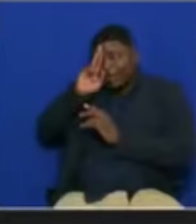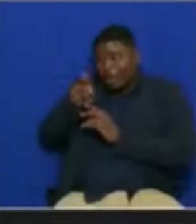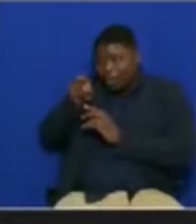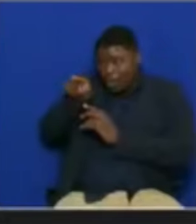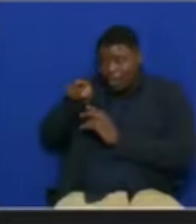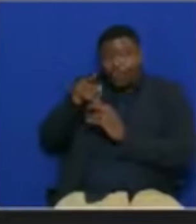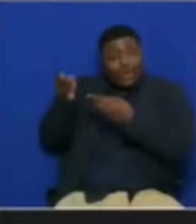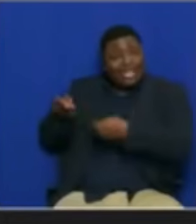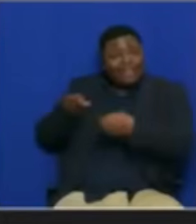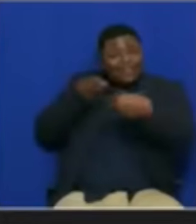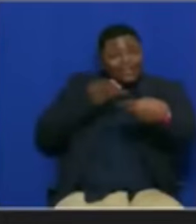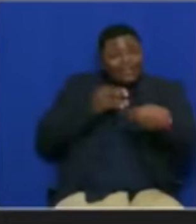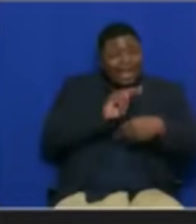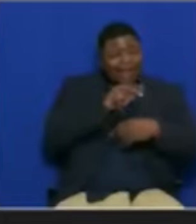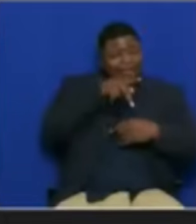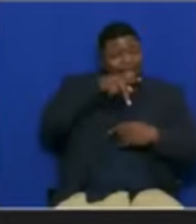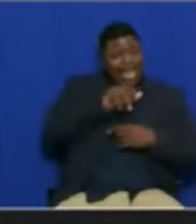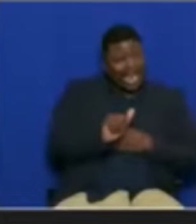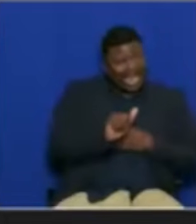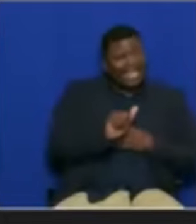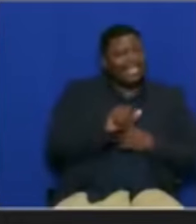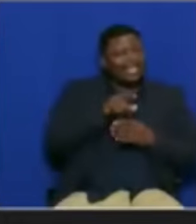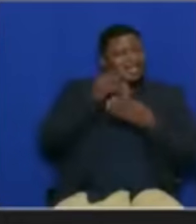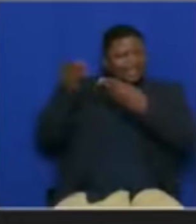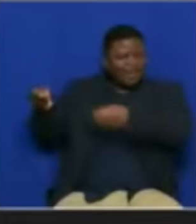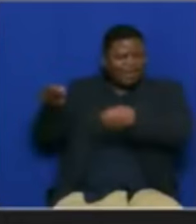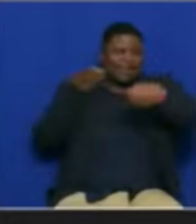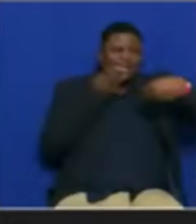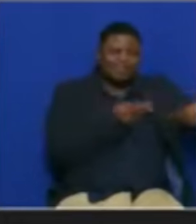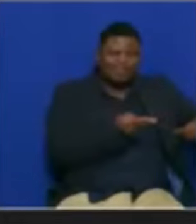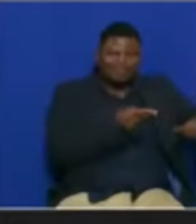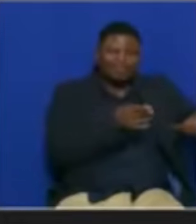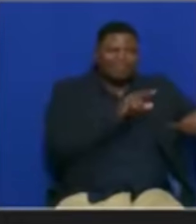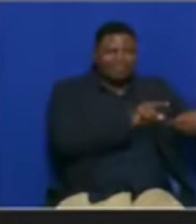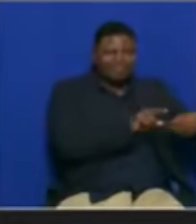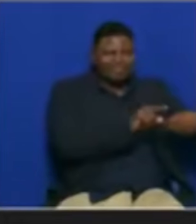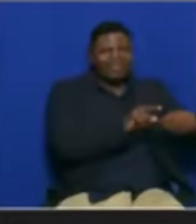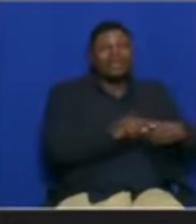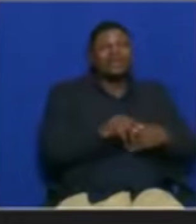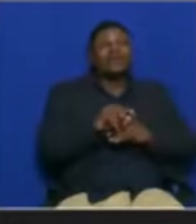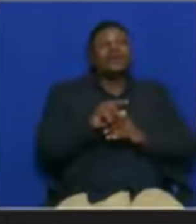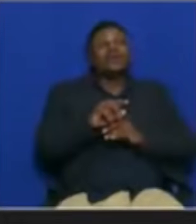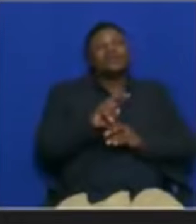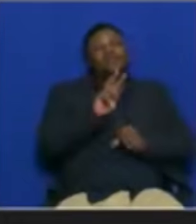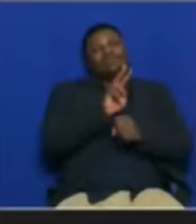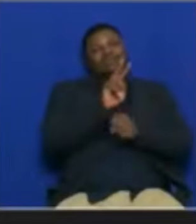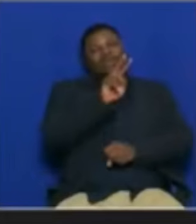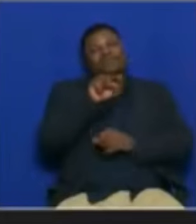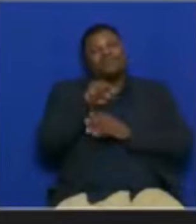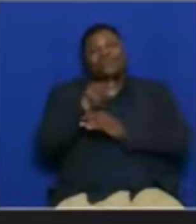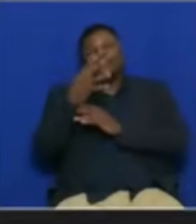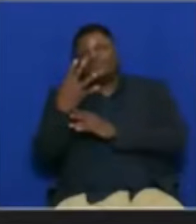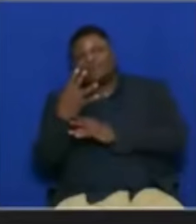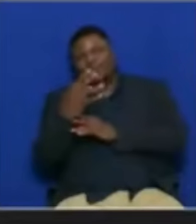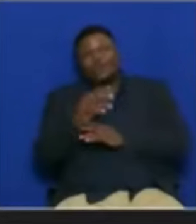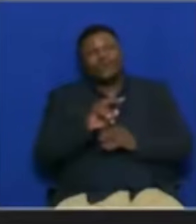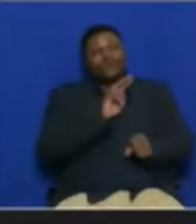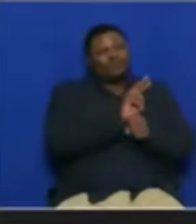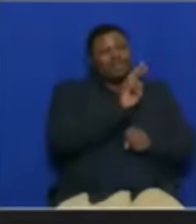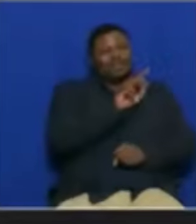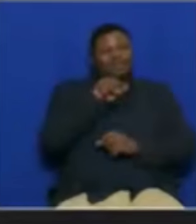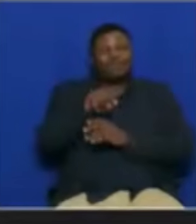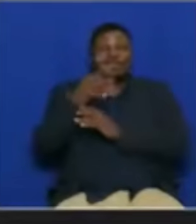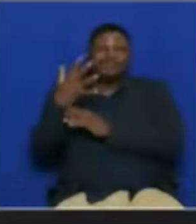get 12.4 and 12.5? Where would the prosecutor get these facts that are put